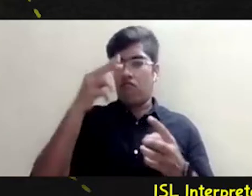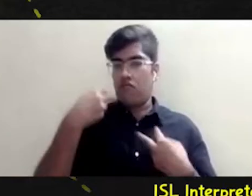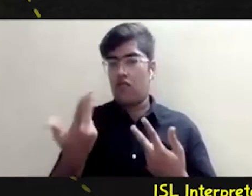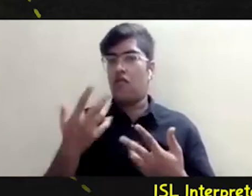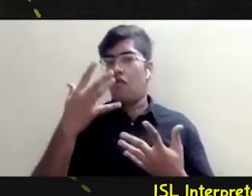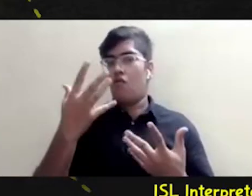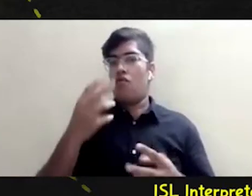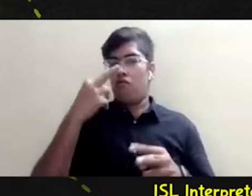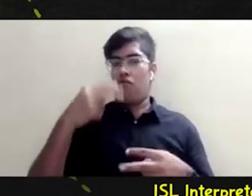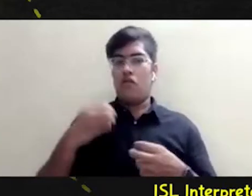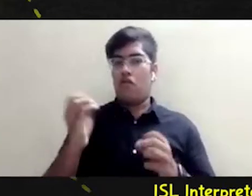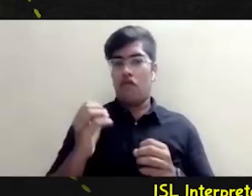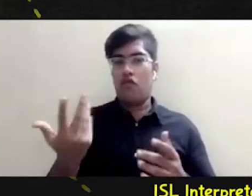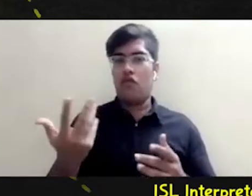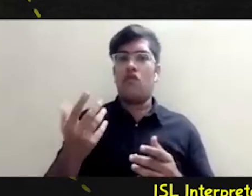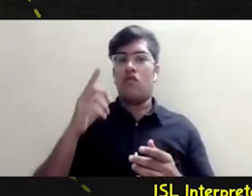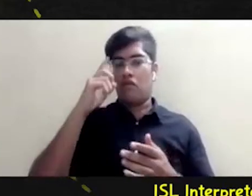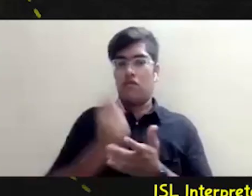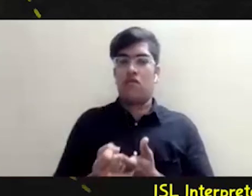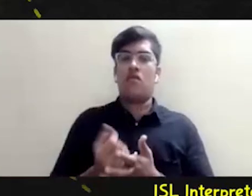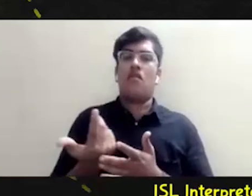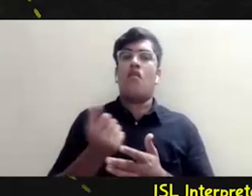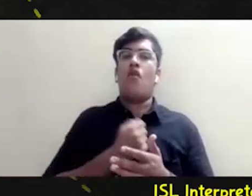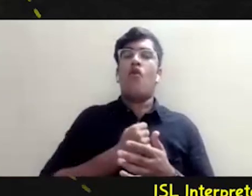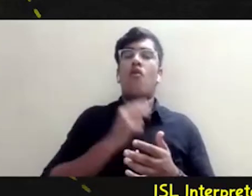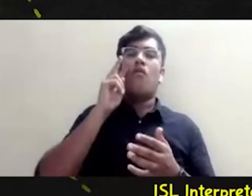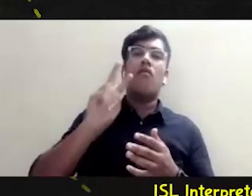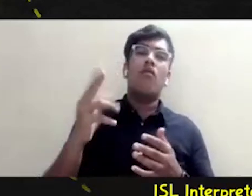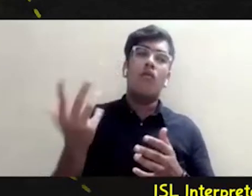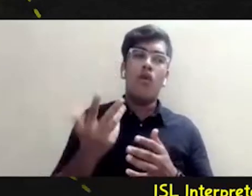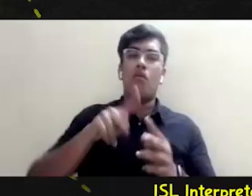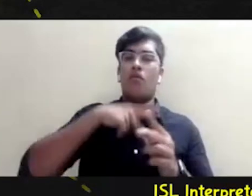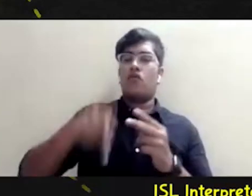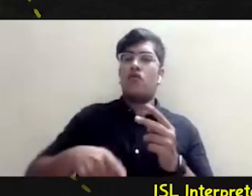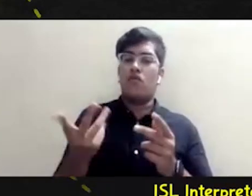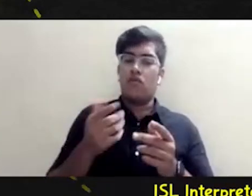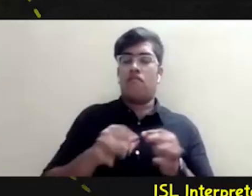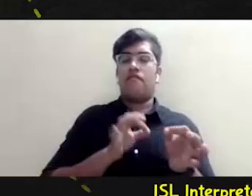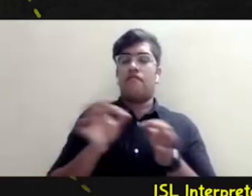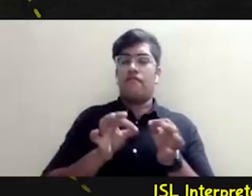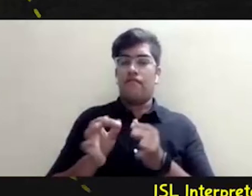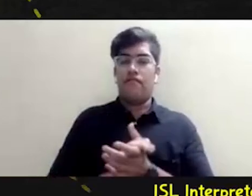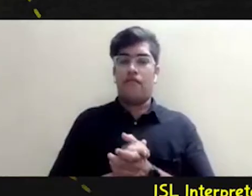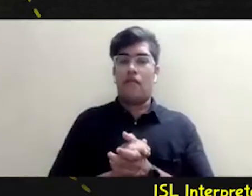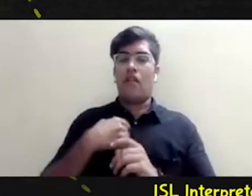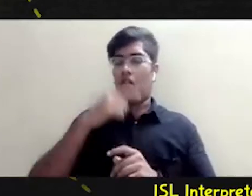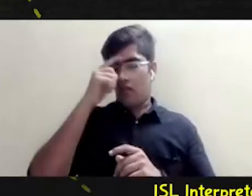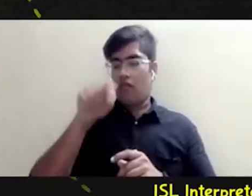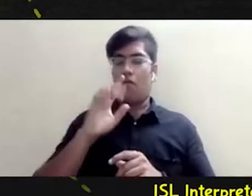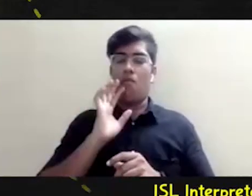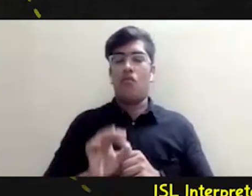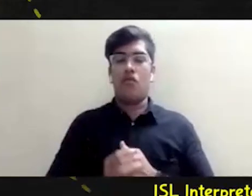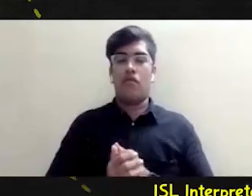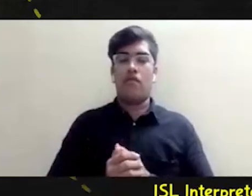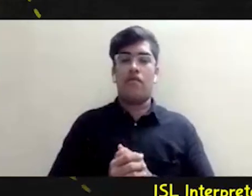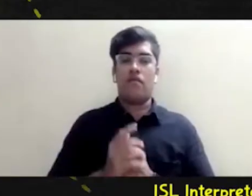upon what is the context and project that is required. And I think that for me is important when it comes to data.